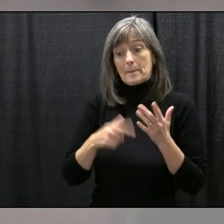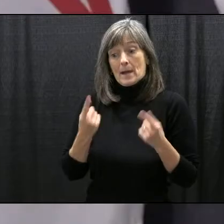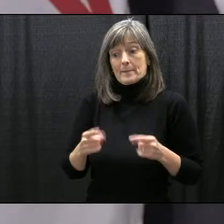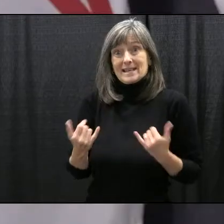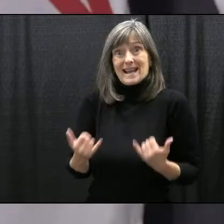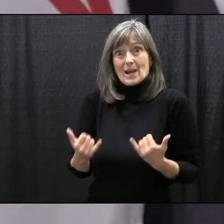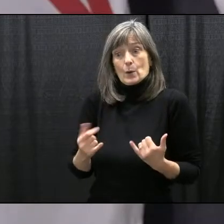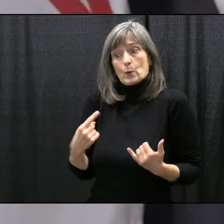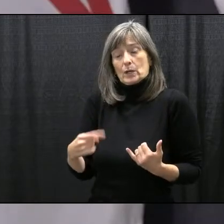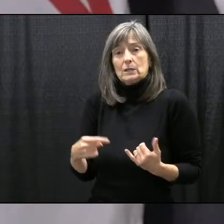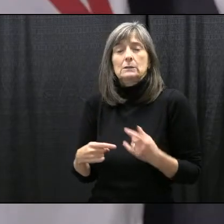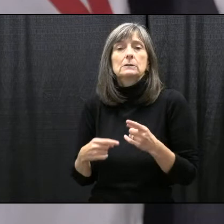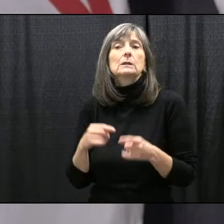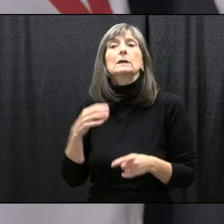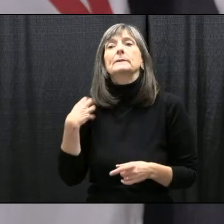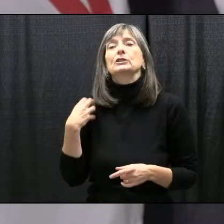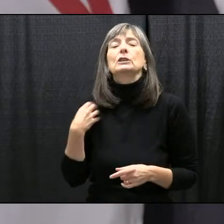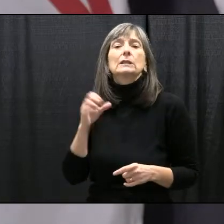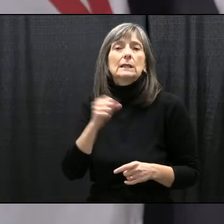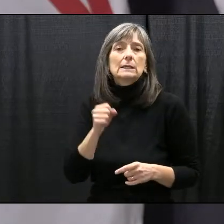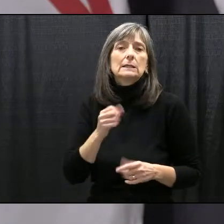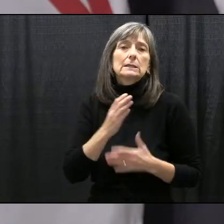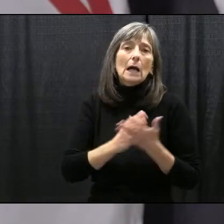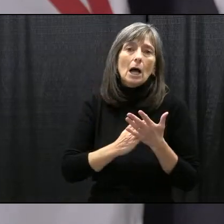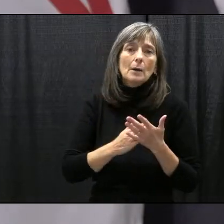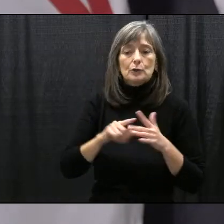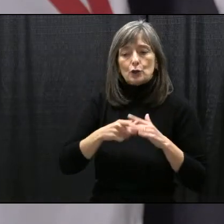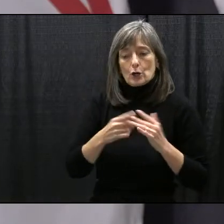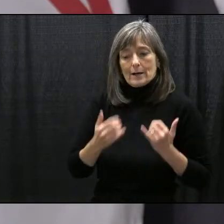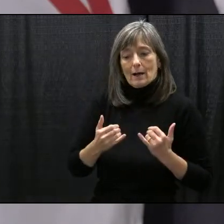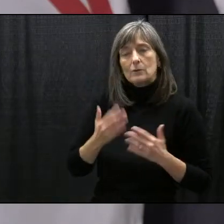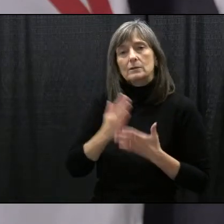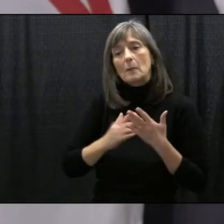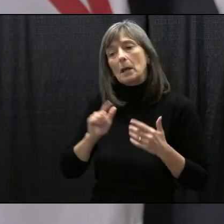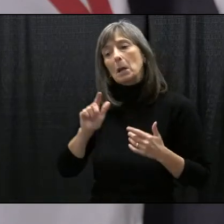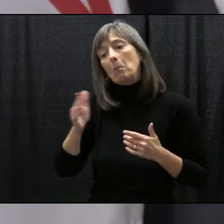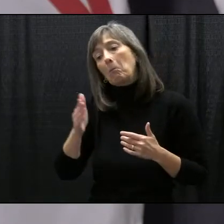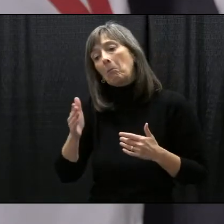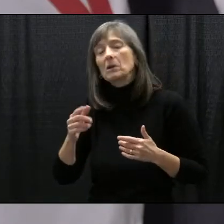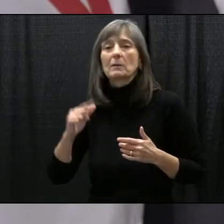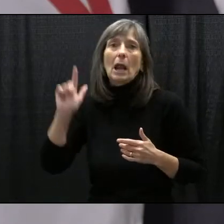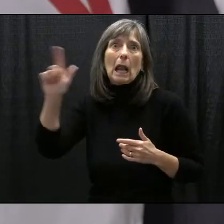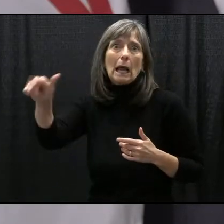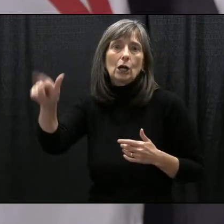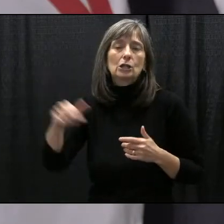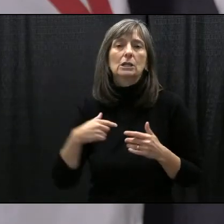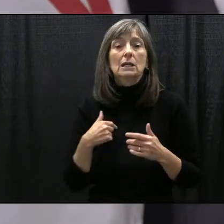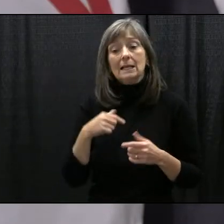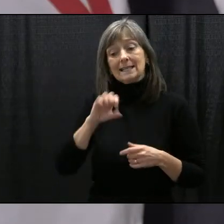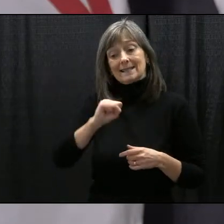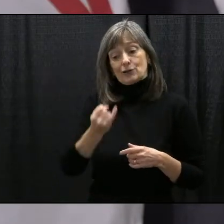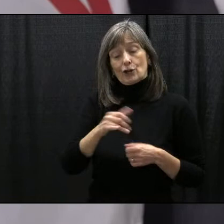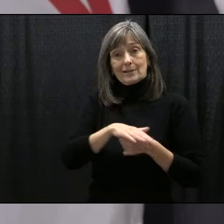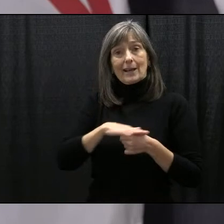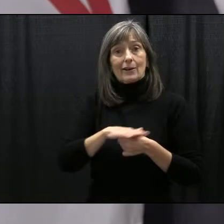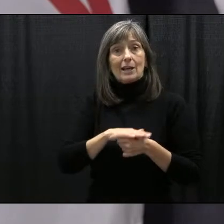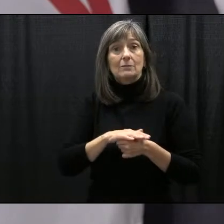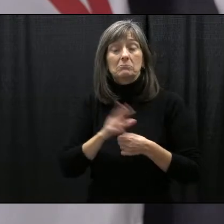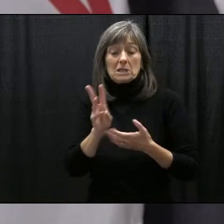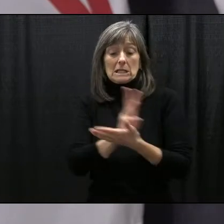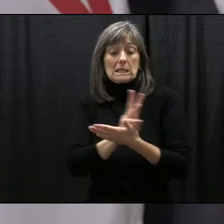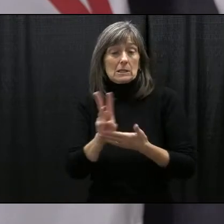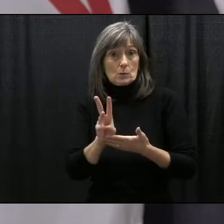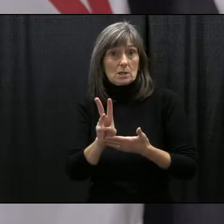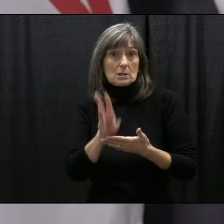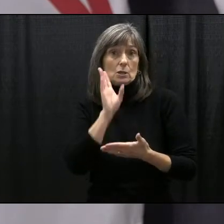mean, there are short-term elements, medium-term and longer-term elements. The short-term elements in Metro will be within 6 weeks